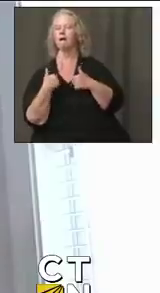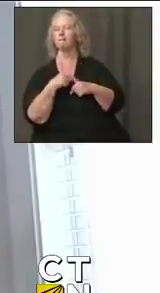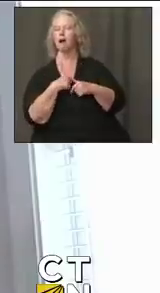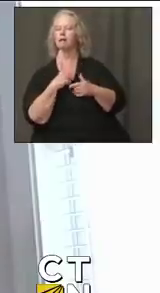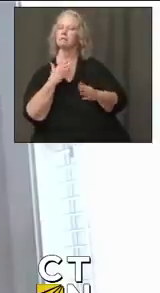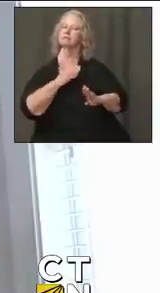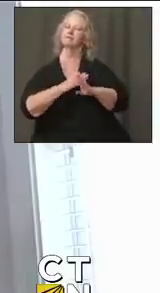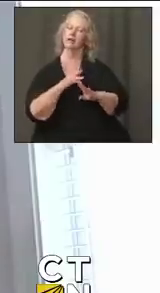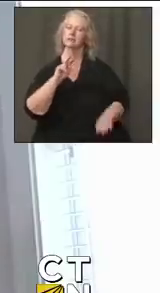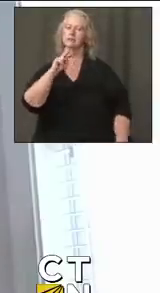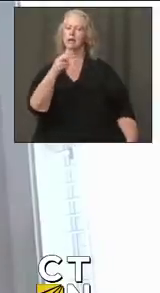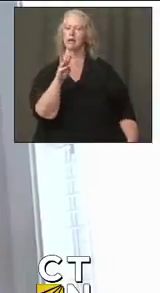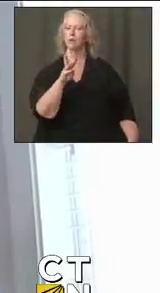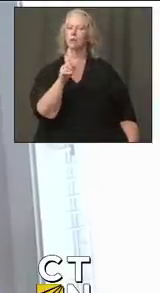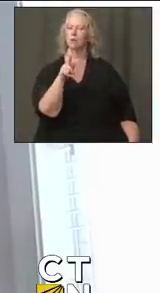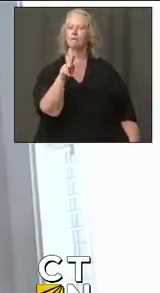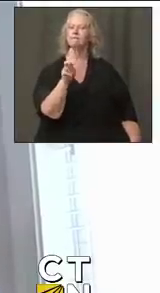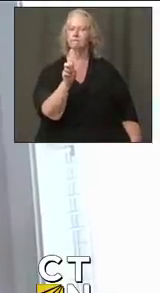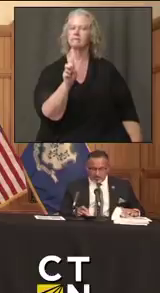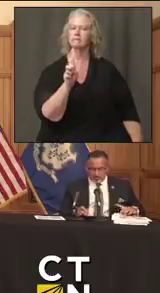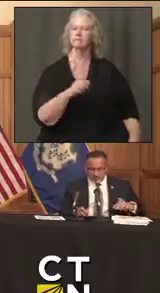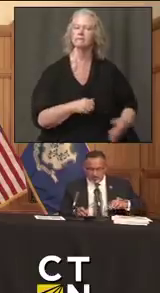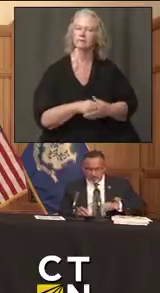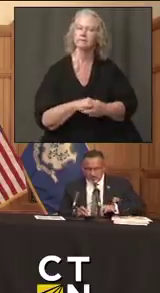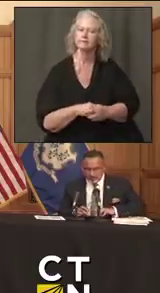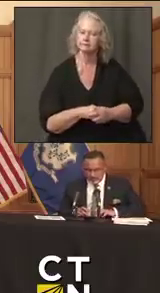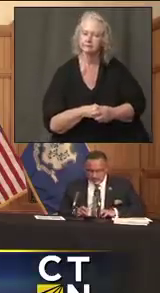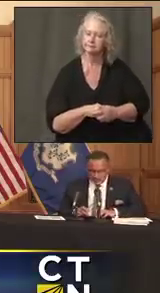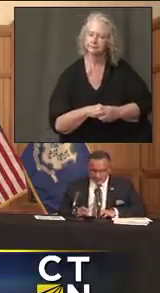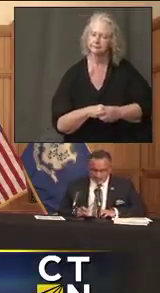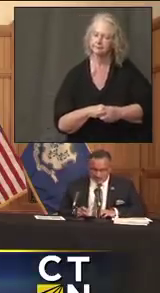second wave. Okay, thank you very much. You're welcome.